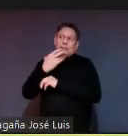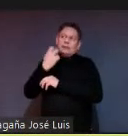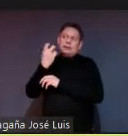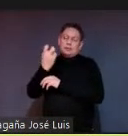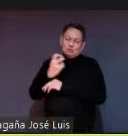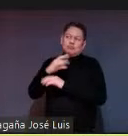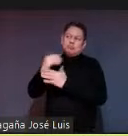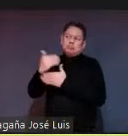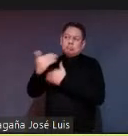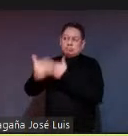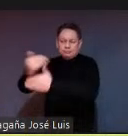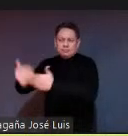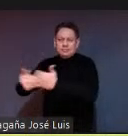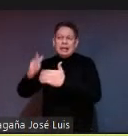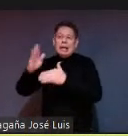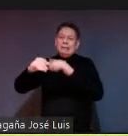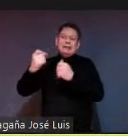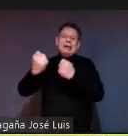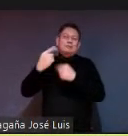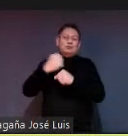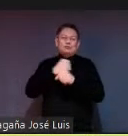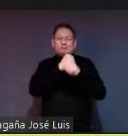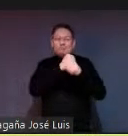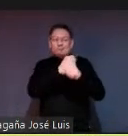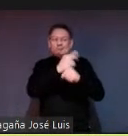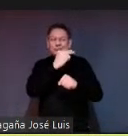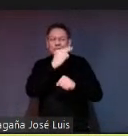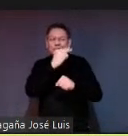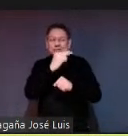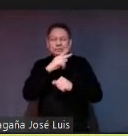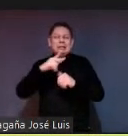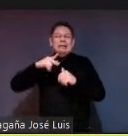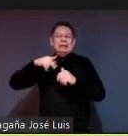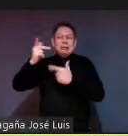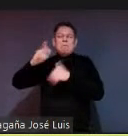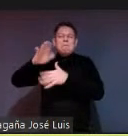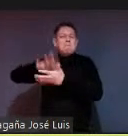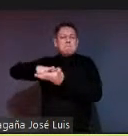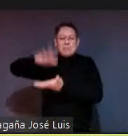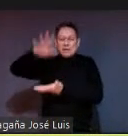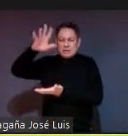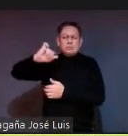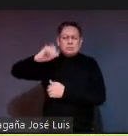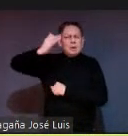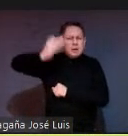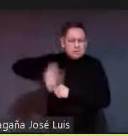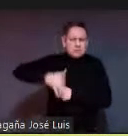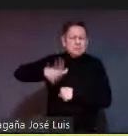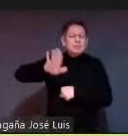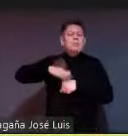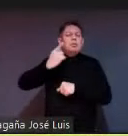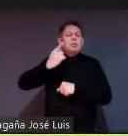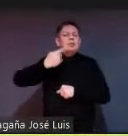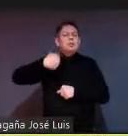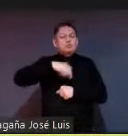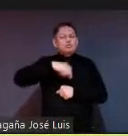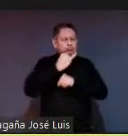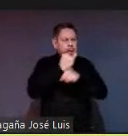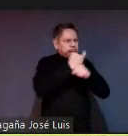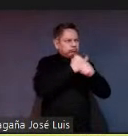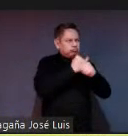Because, as you know, there is always resistance to change, but most of the teachers accepted this change because all of us